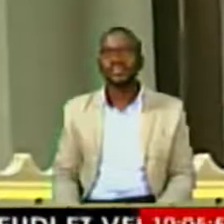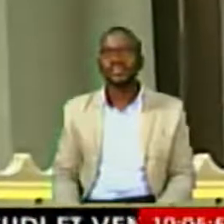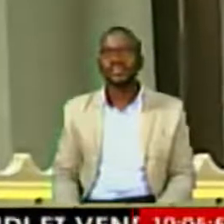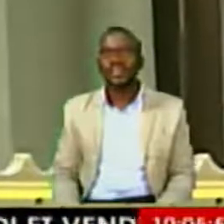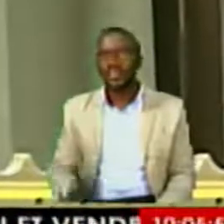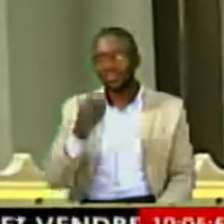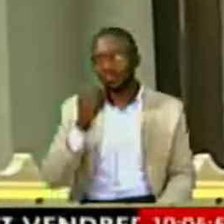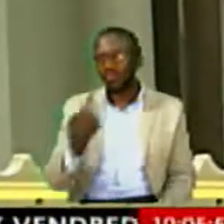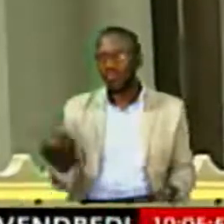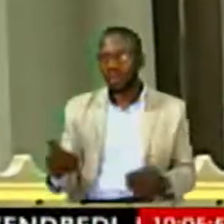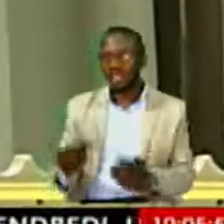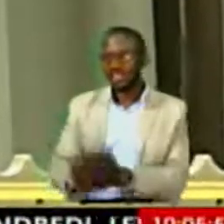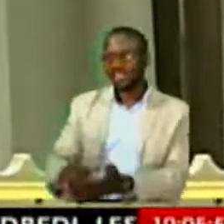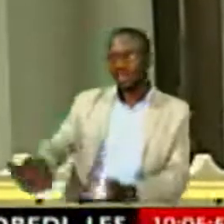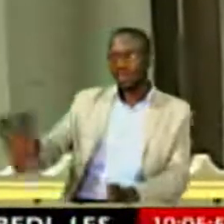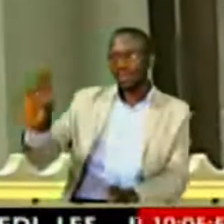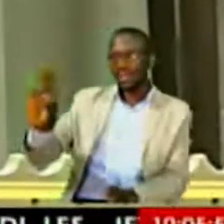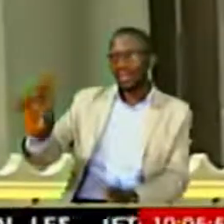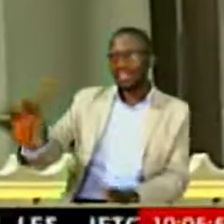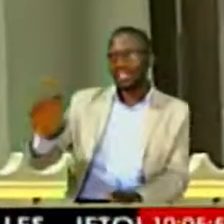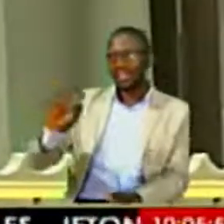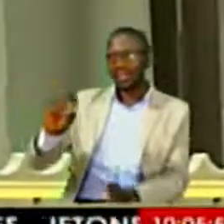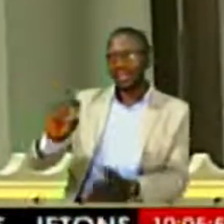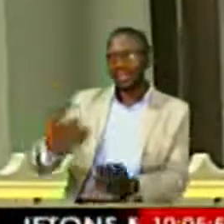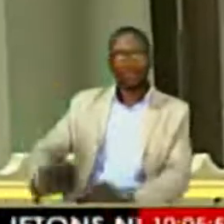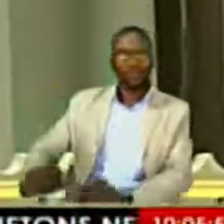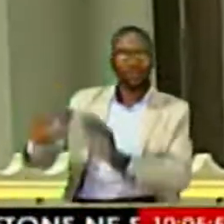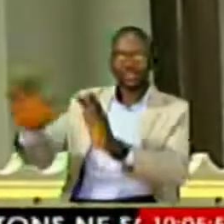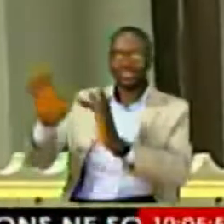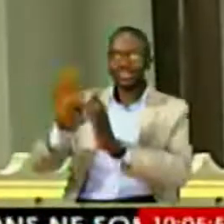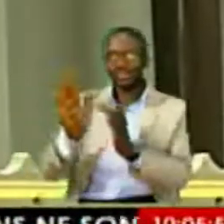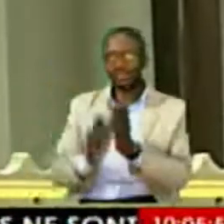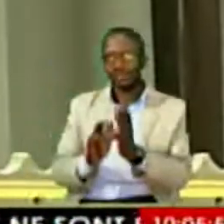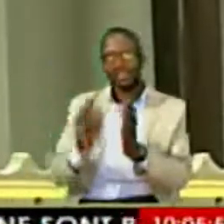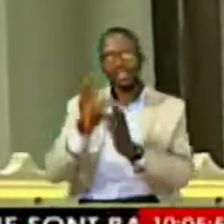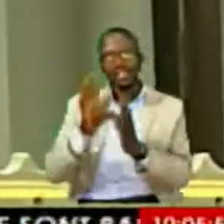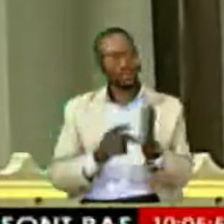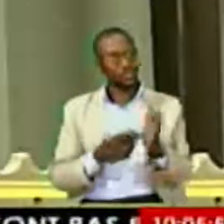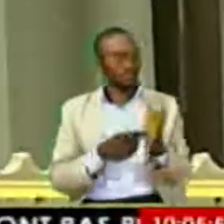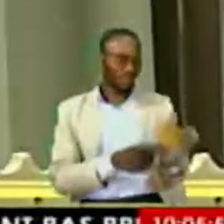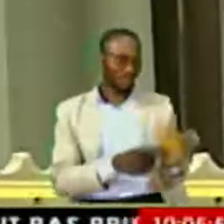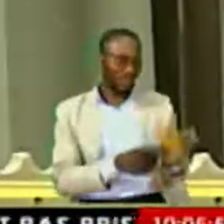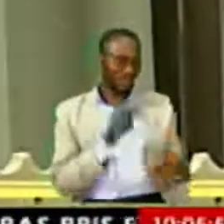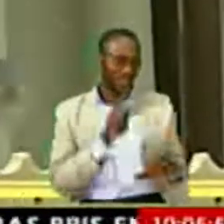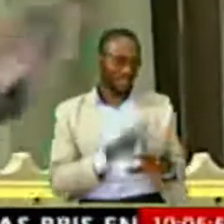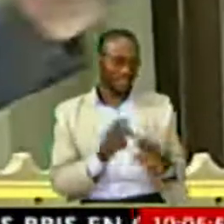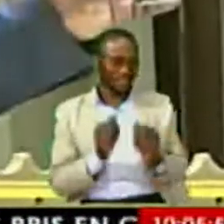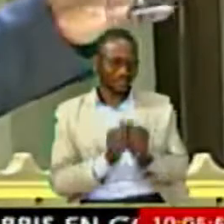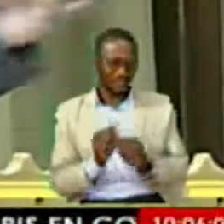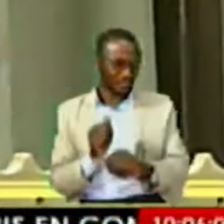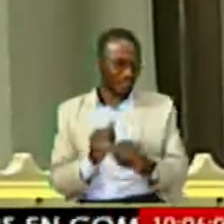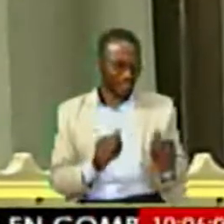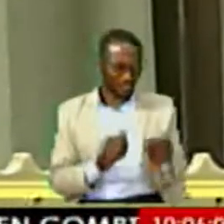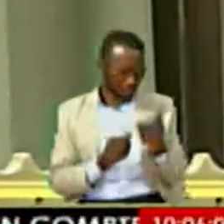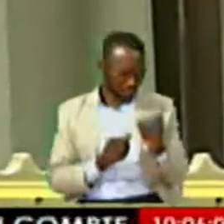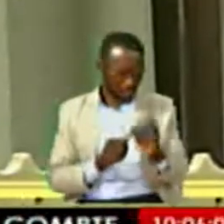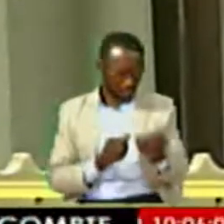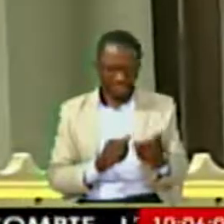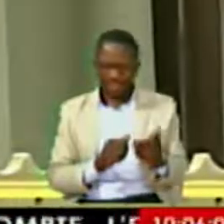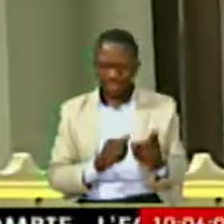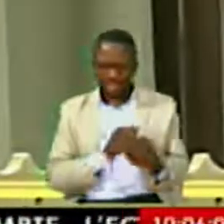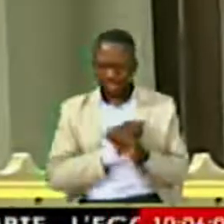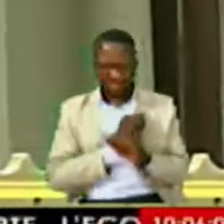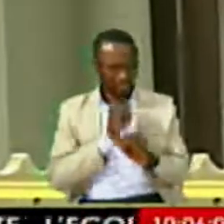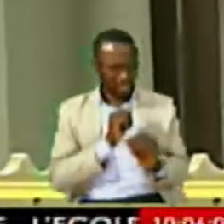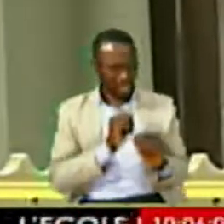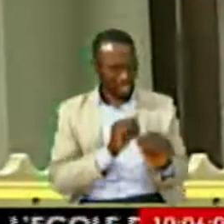when the 70 went back, Jesus told Peter and others, vous ne voulez pas suivre aussi vos amis? Why aren't you